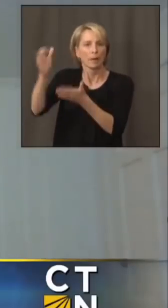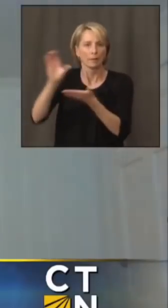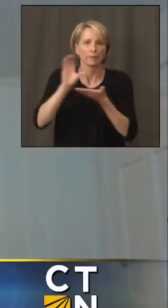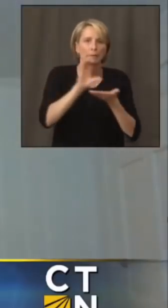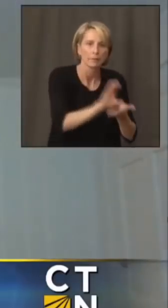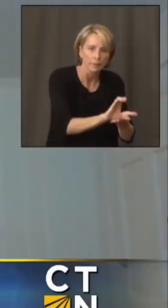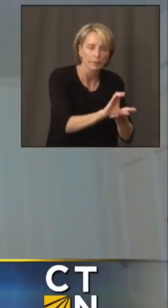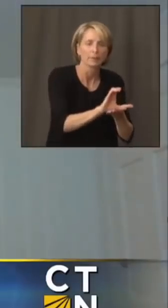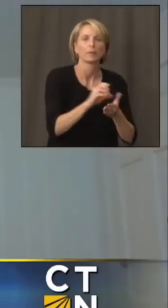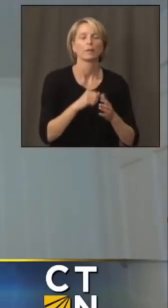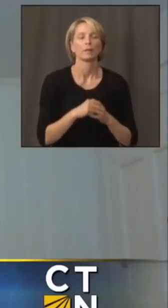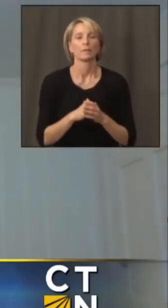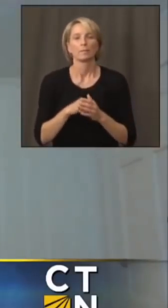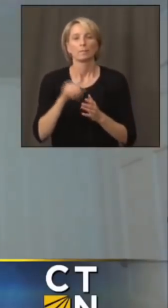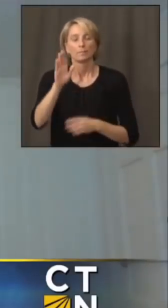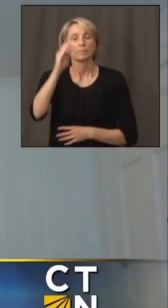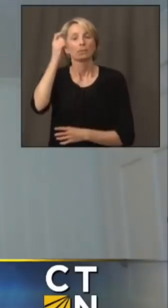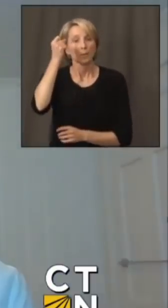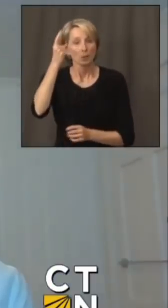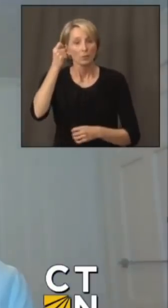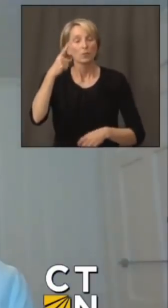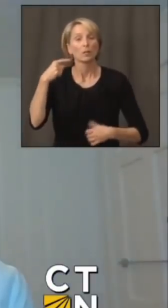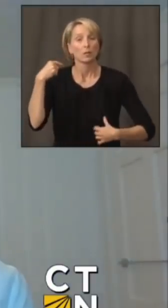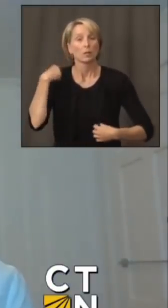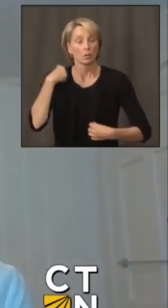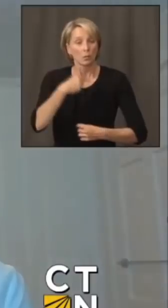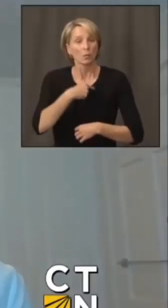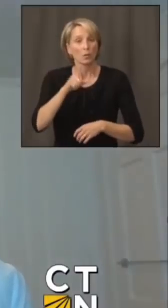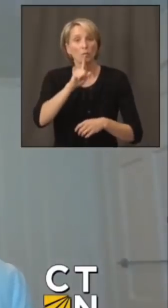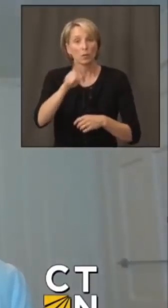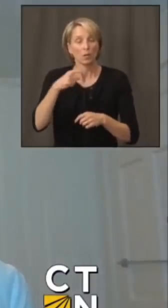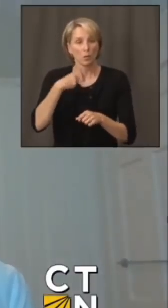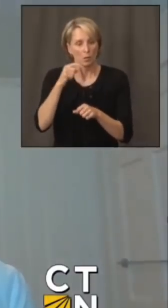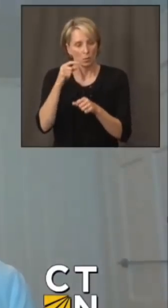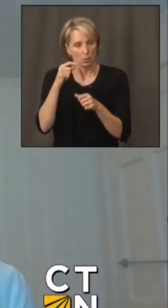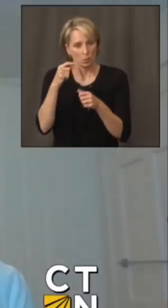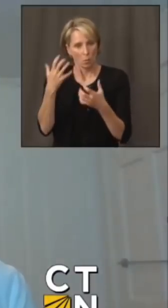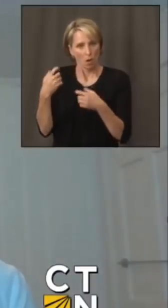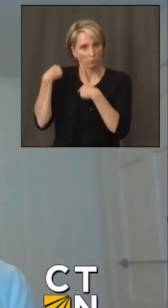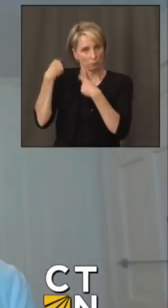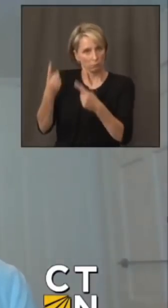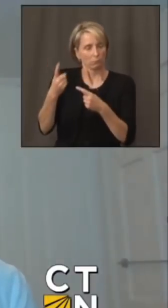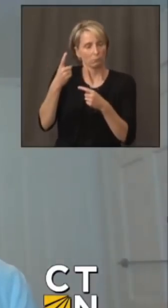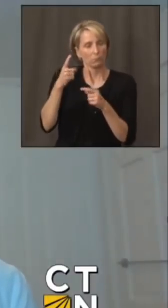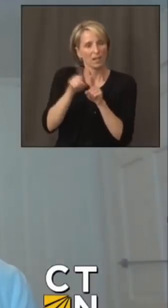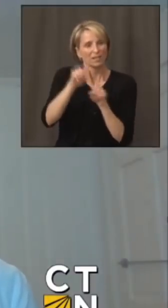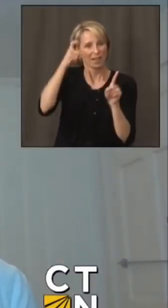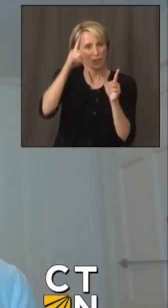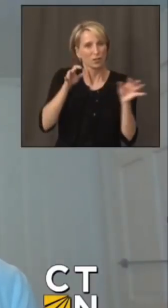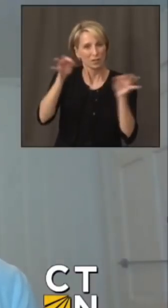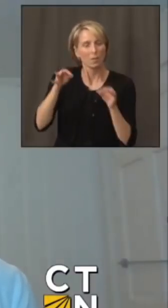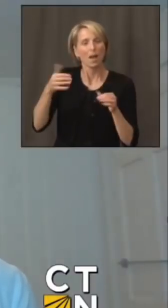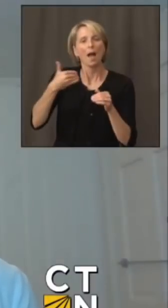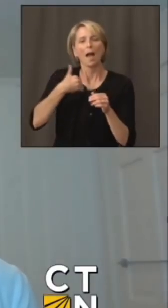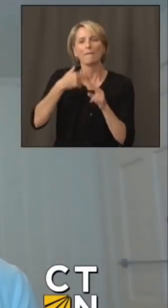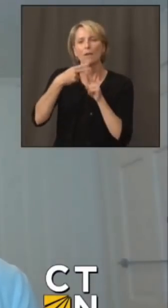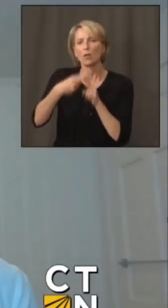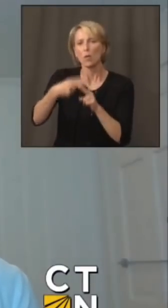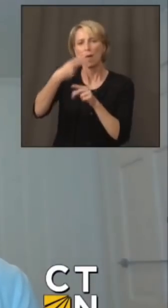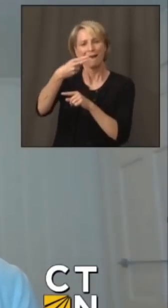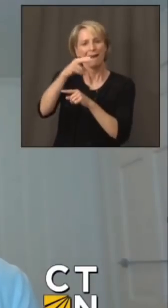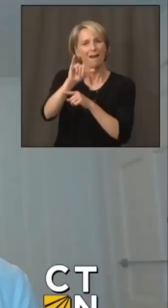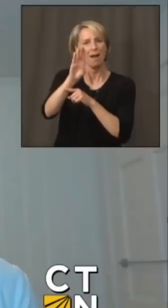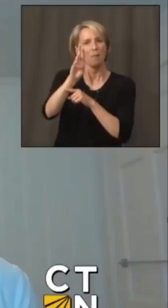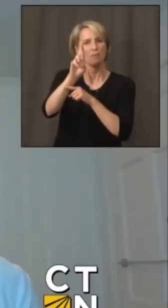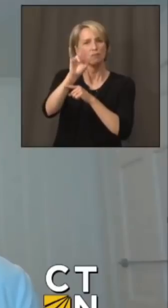So we have had good outcomes. We're really proud of the providers. As you said, the hybrid models are challenging for